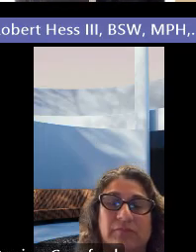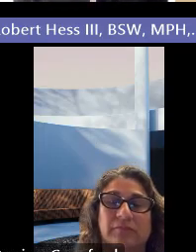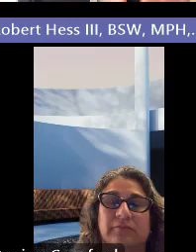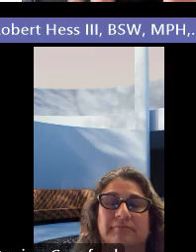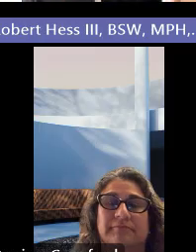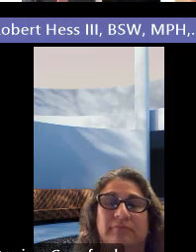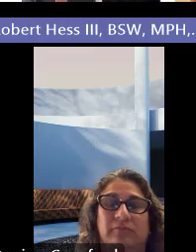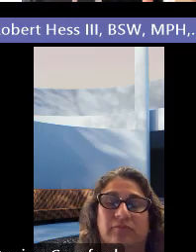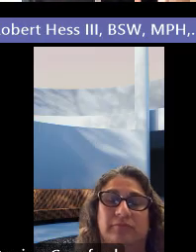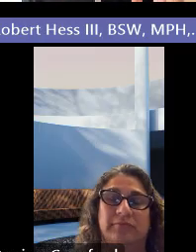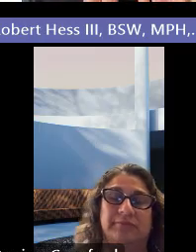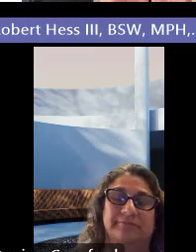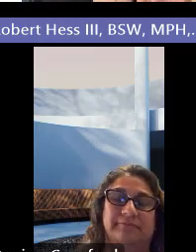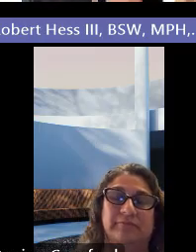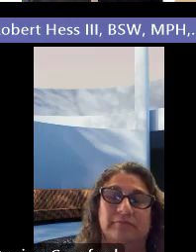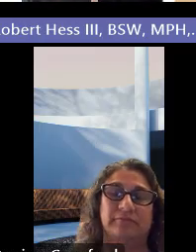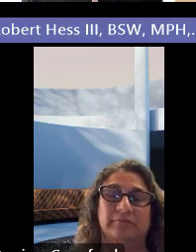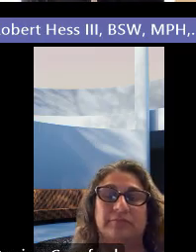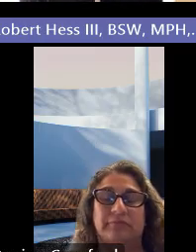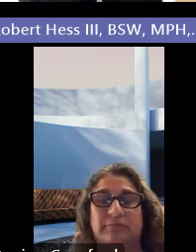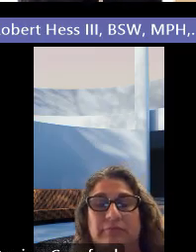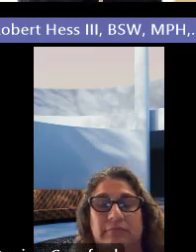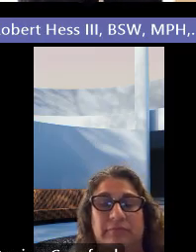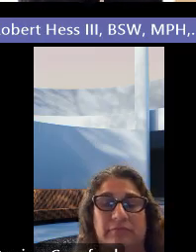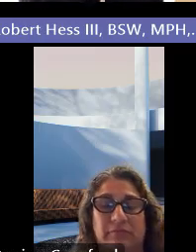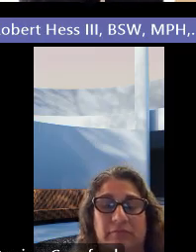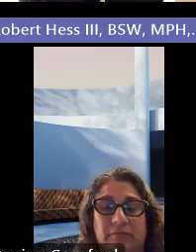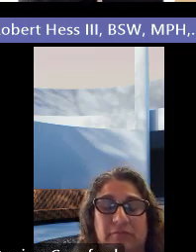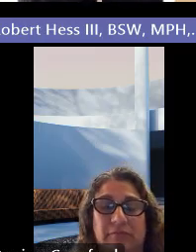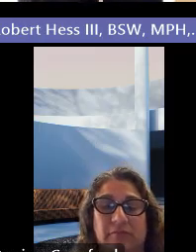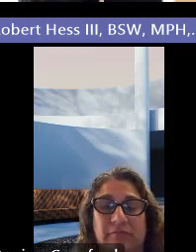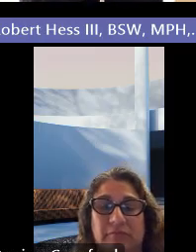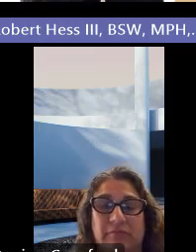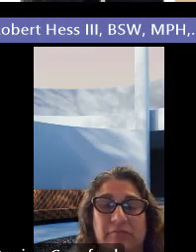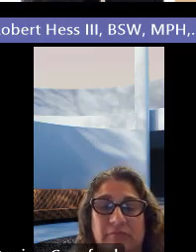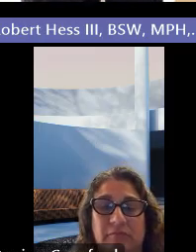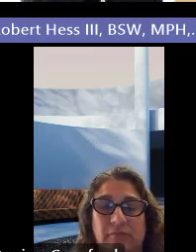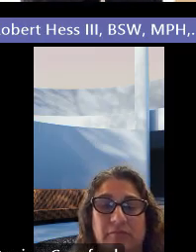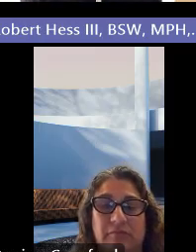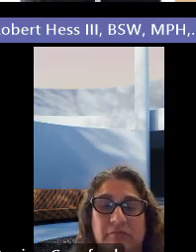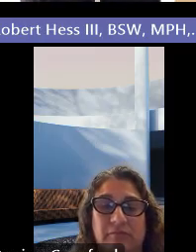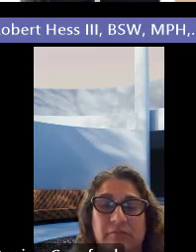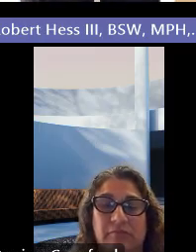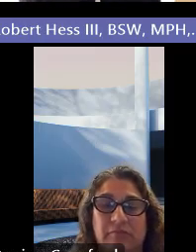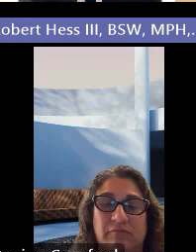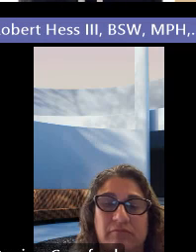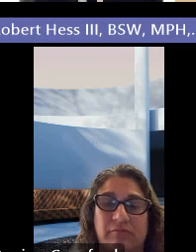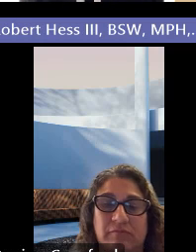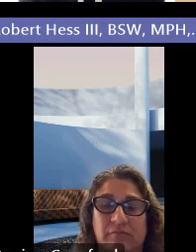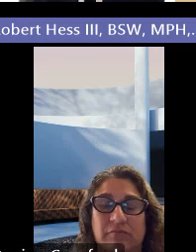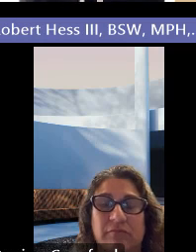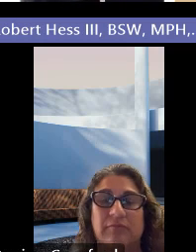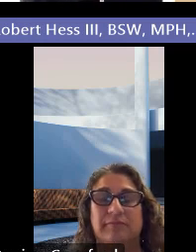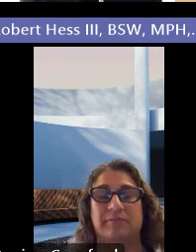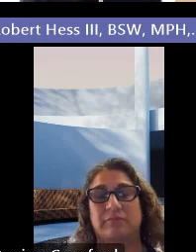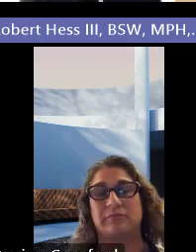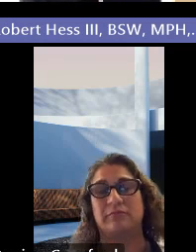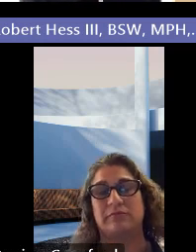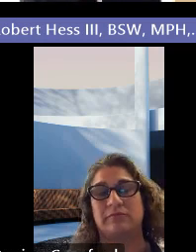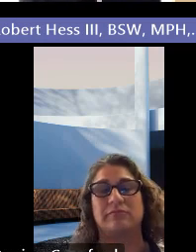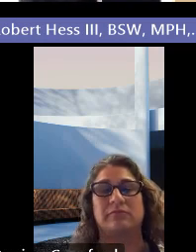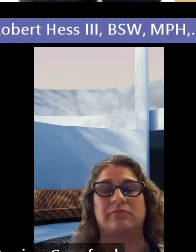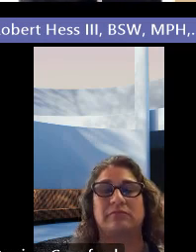assistant, anyone that is, working in clinical records on a daily basis. This training is for you. You still have a couple of